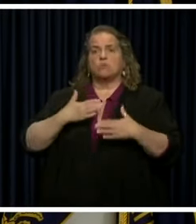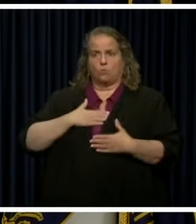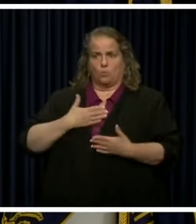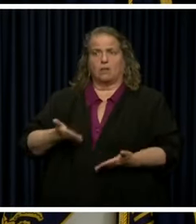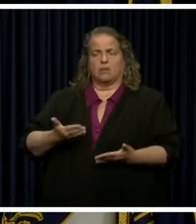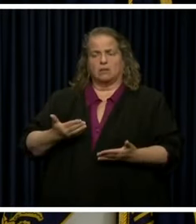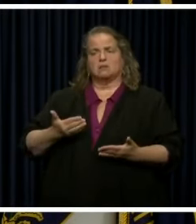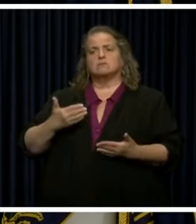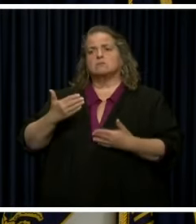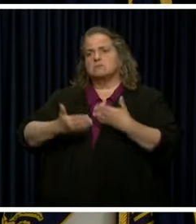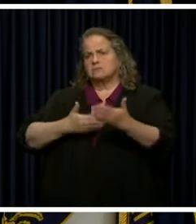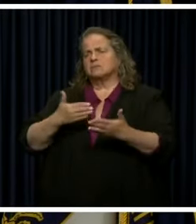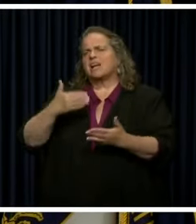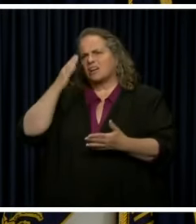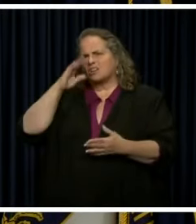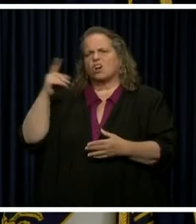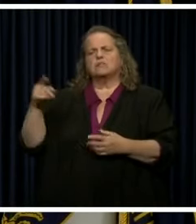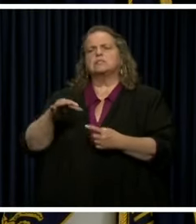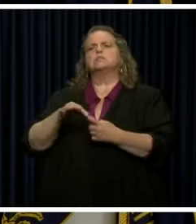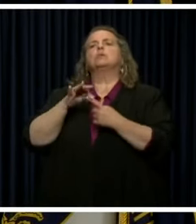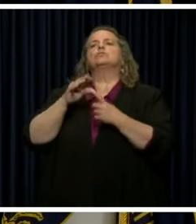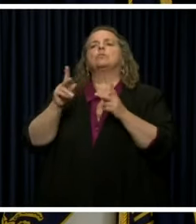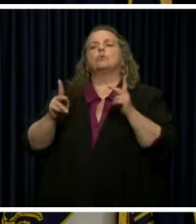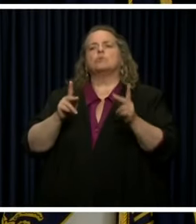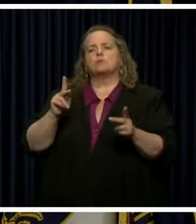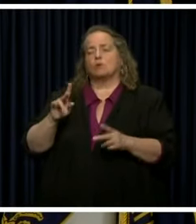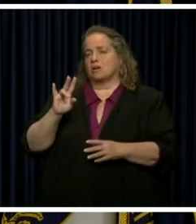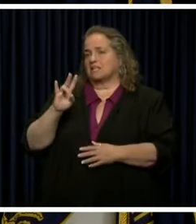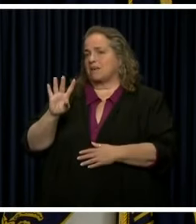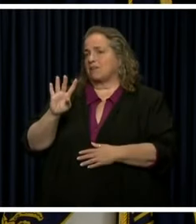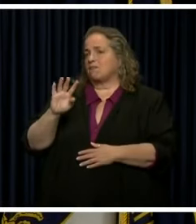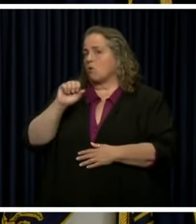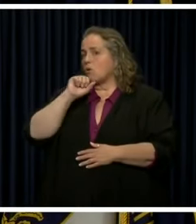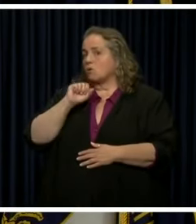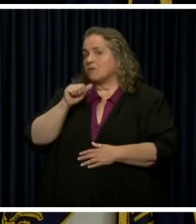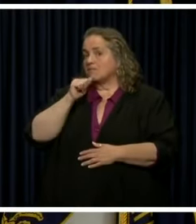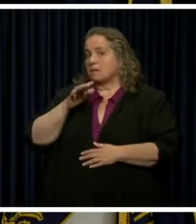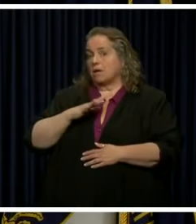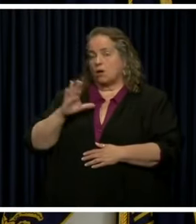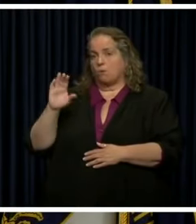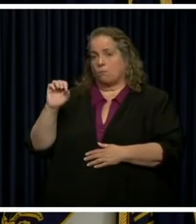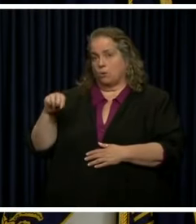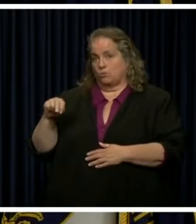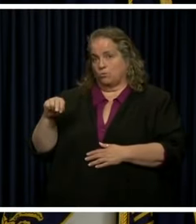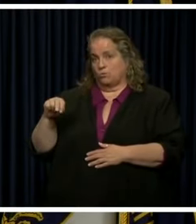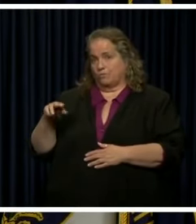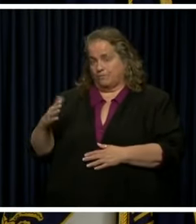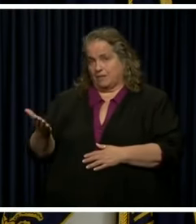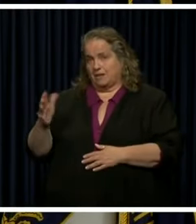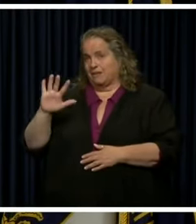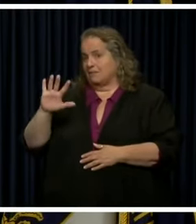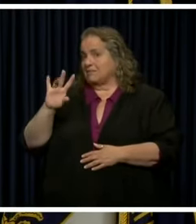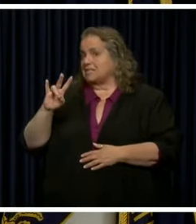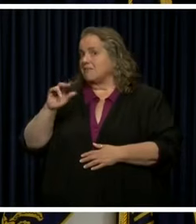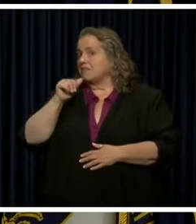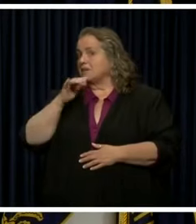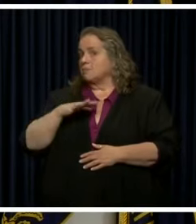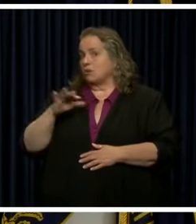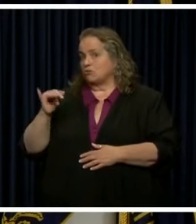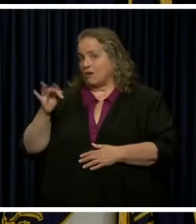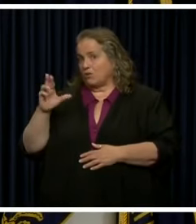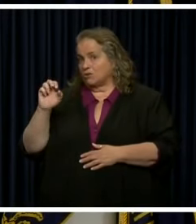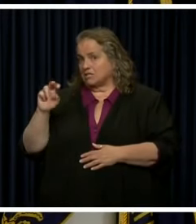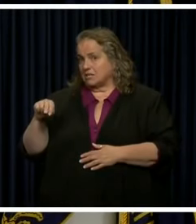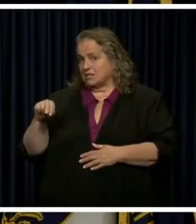know that these are special folks. It's a 74-year-old female from Boone that we lost, a 57-year-old female from